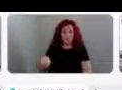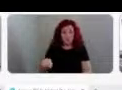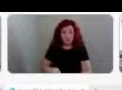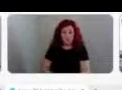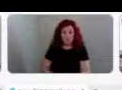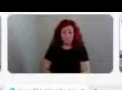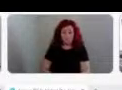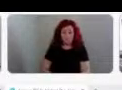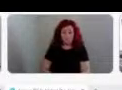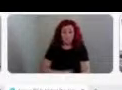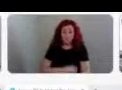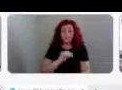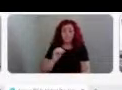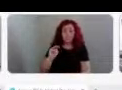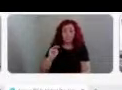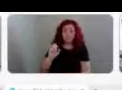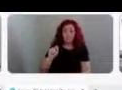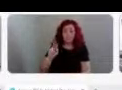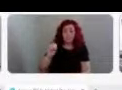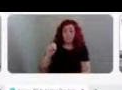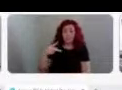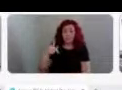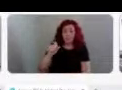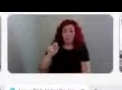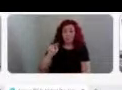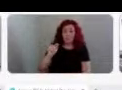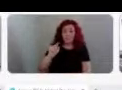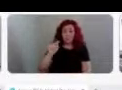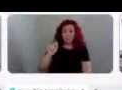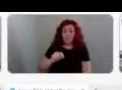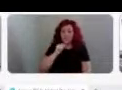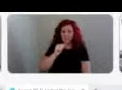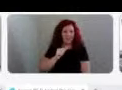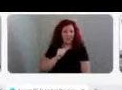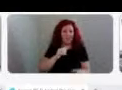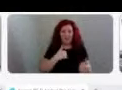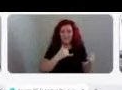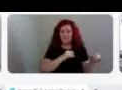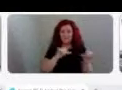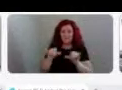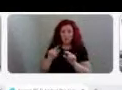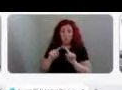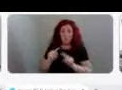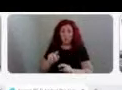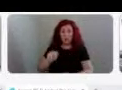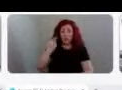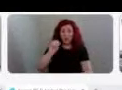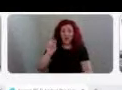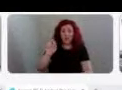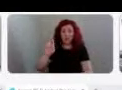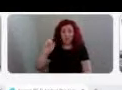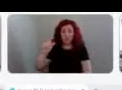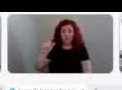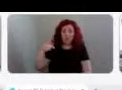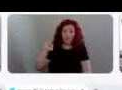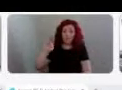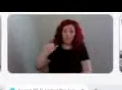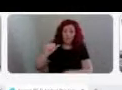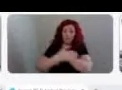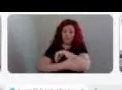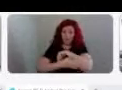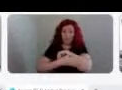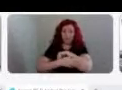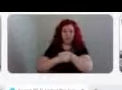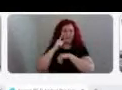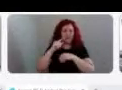uh metropolitan tucson doesn't have a whole lot in common with northern and rural pima county i think a